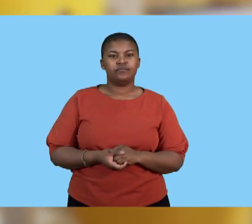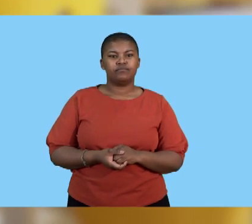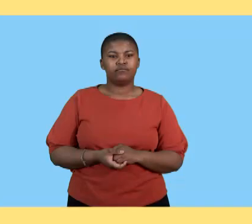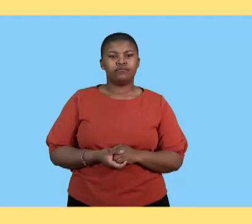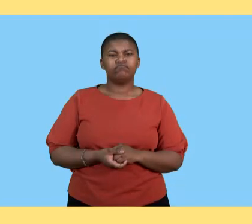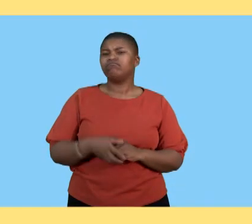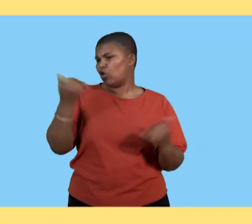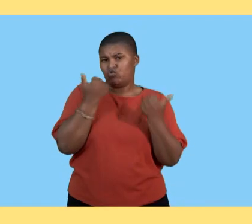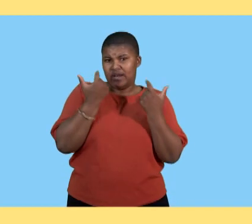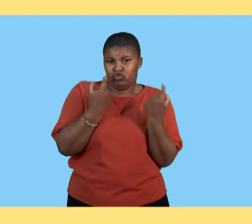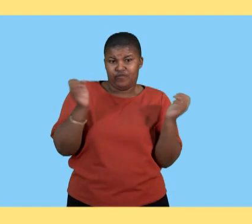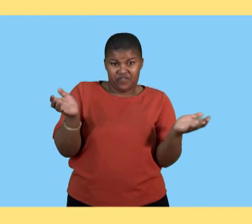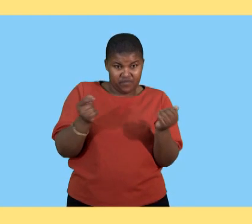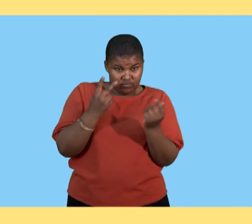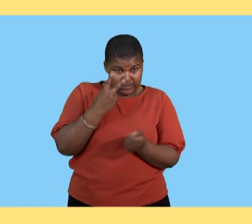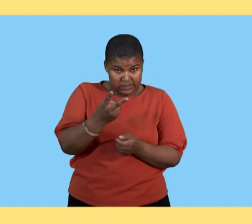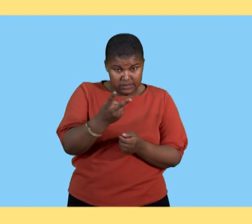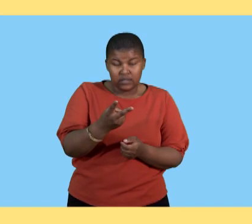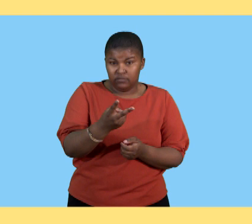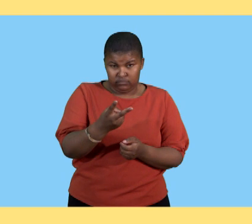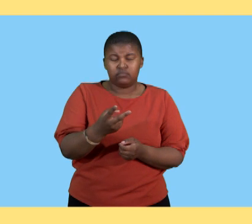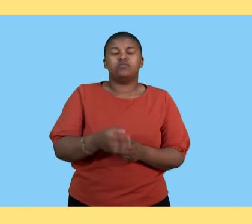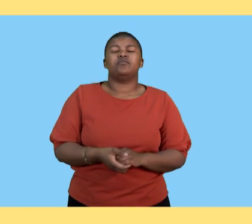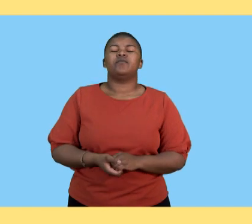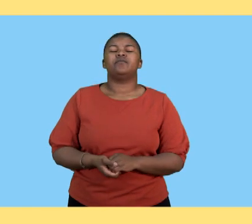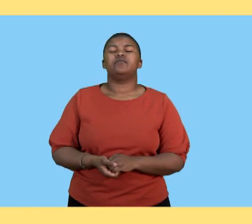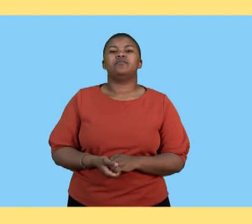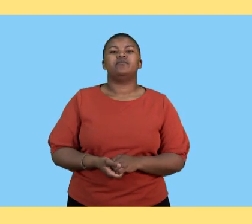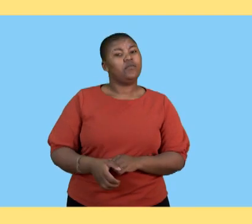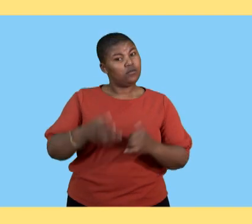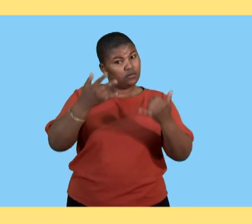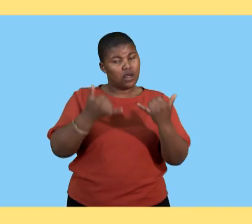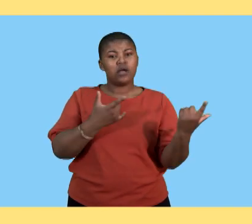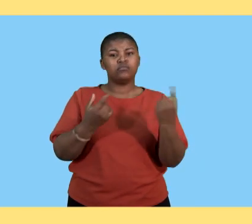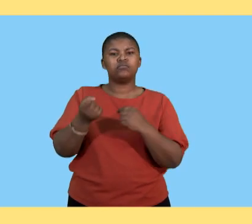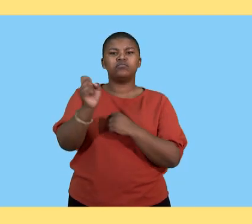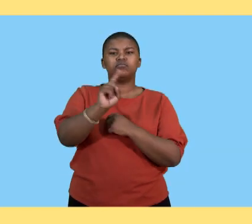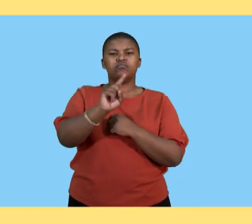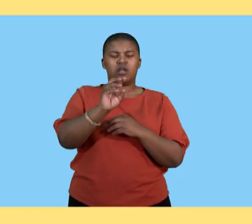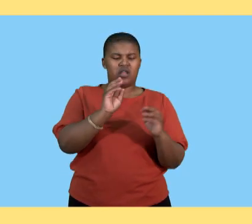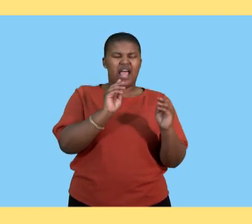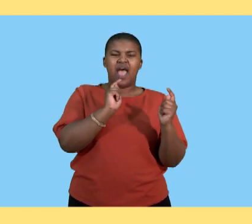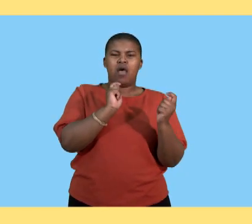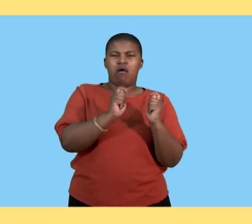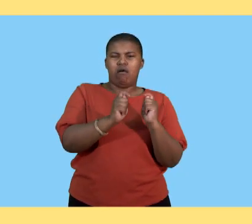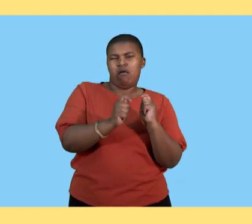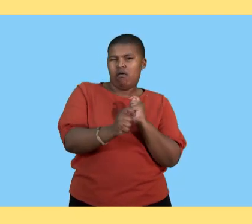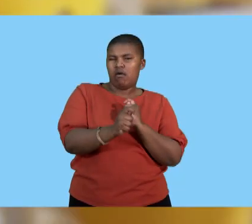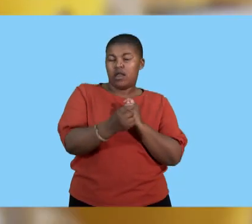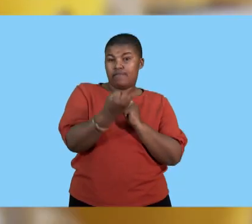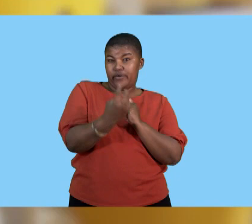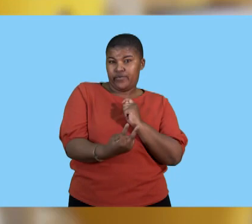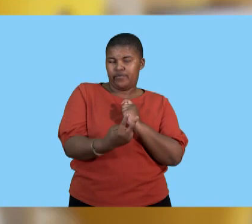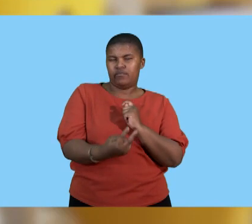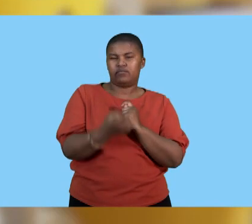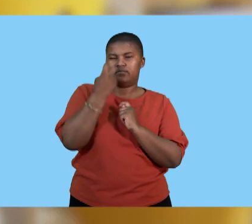So this is what I have already done. This is how it looks, okay? I want us now to go to adjustment